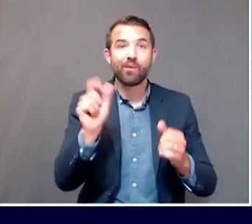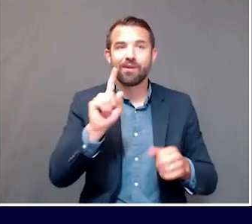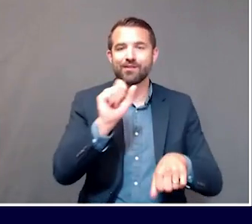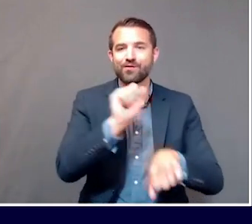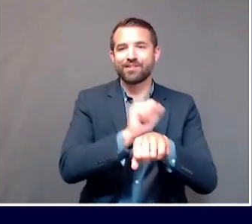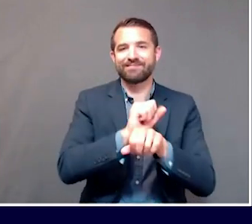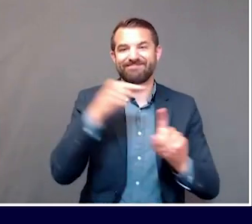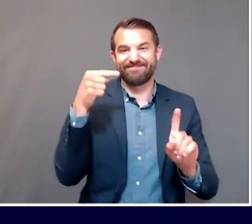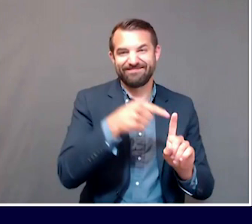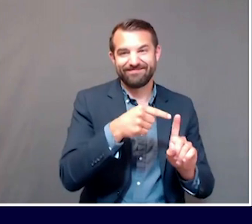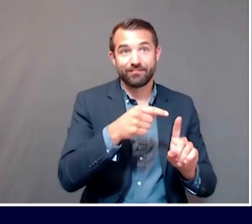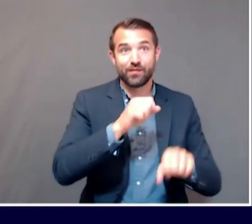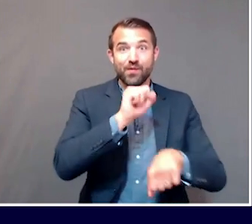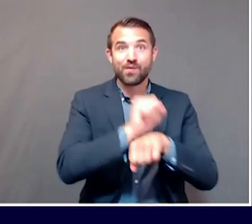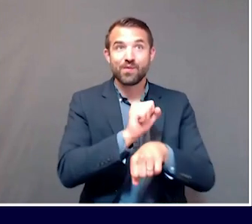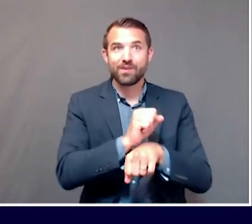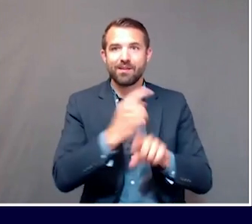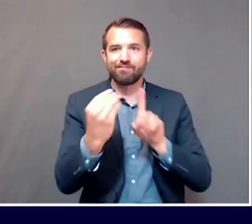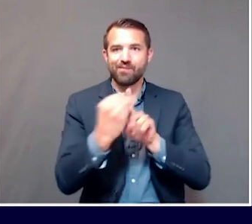virus.